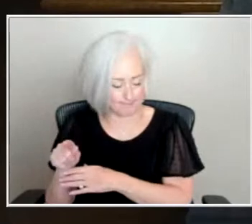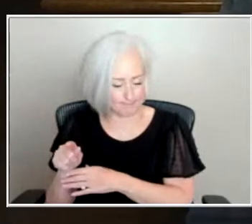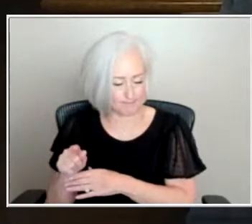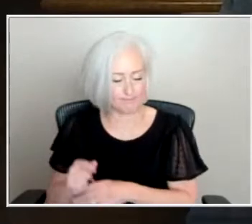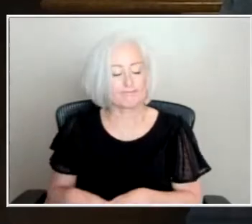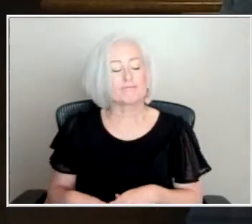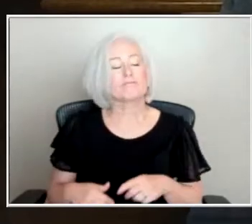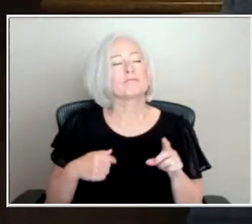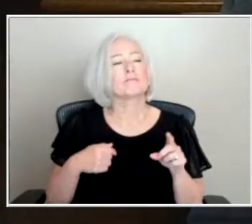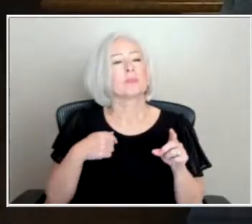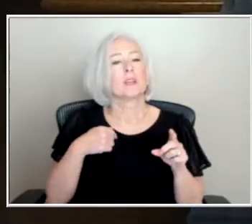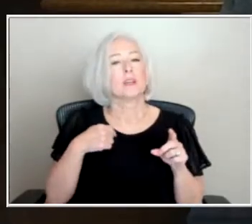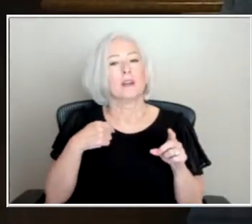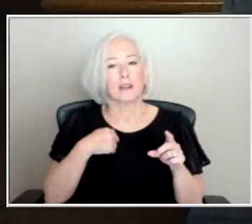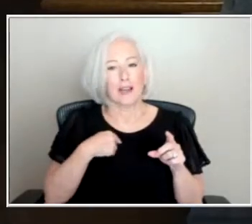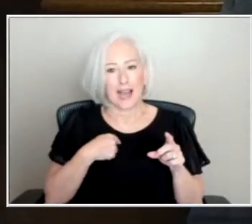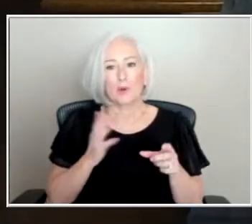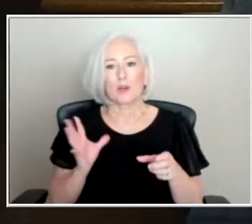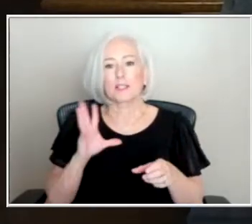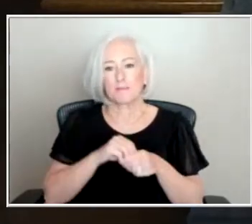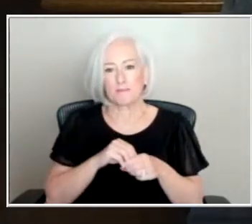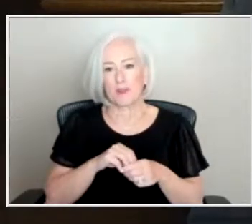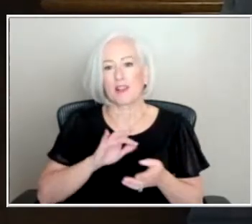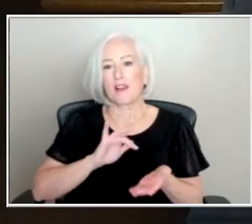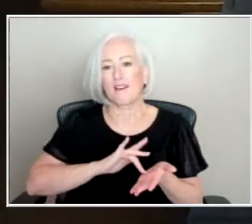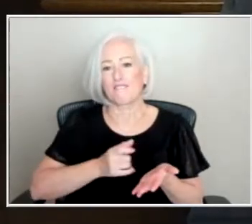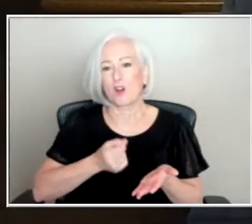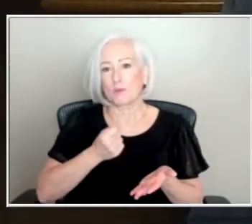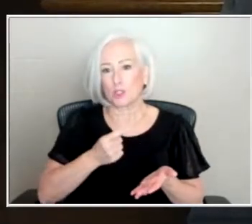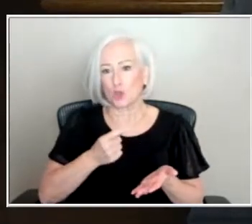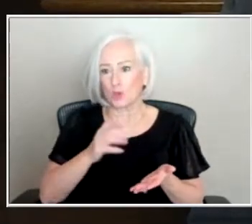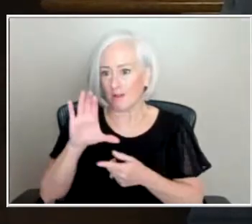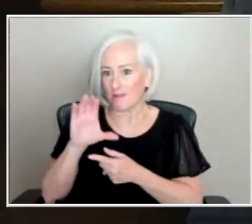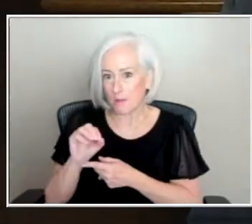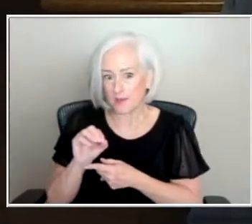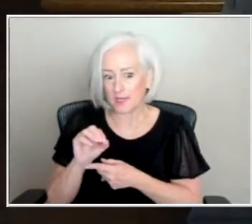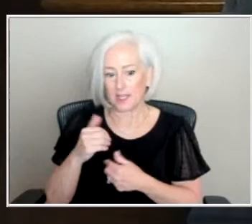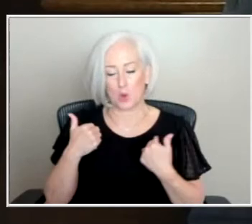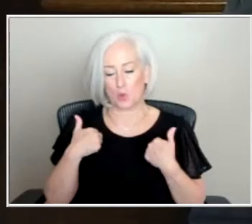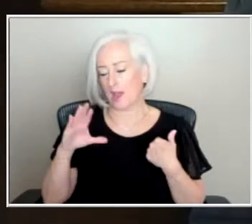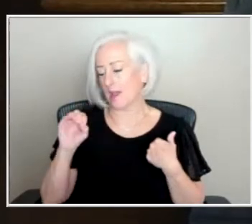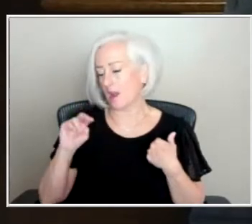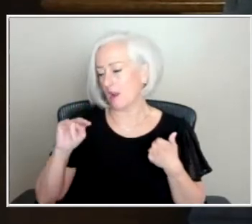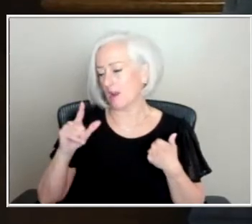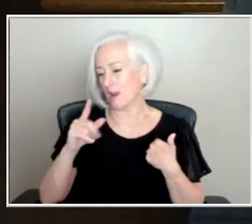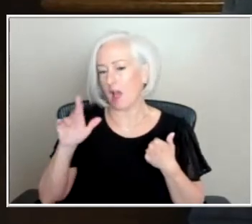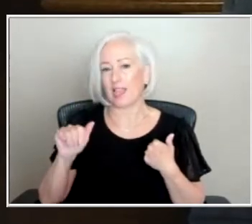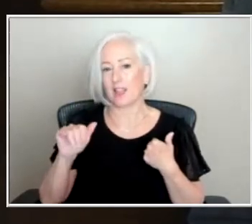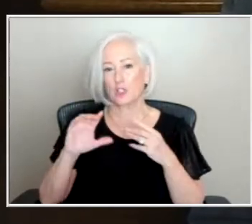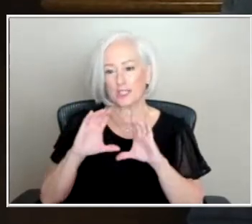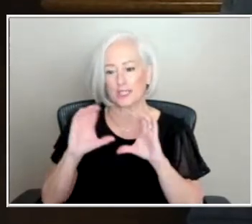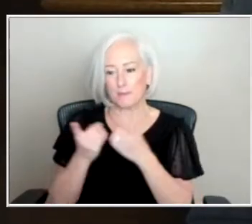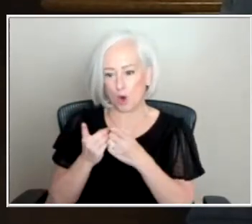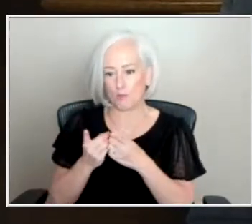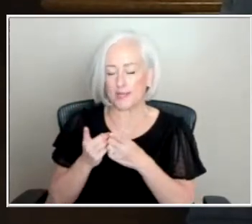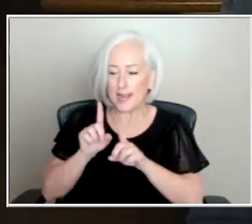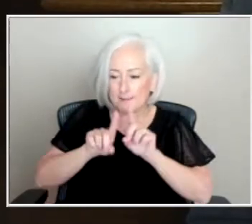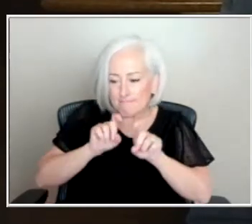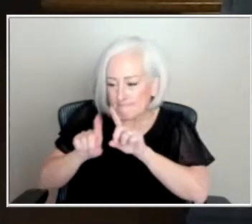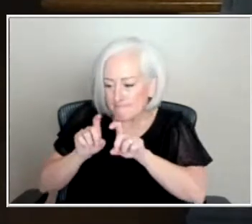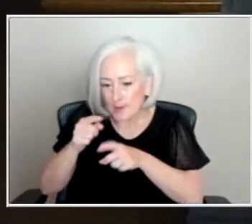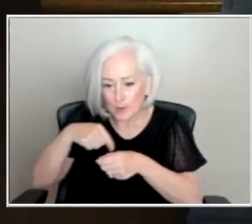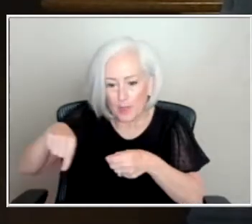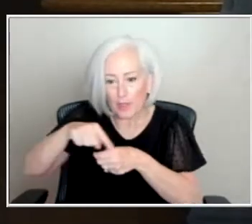happen to be a member of a pharmaceutical company, and we had an oncology division, so I went ahead and tapped into that and talked to some of the local